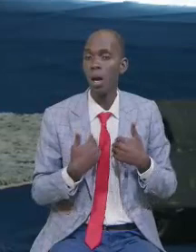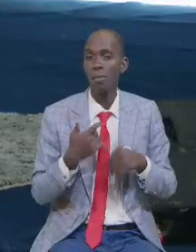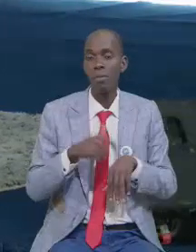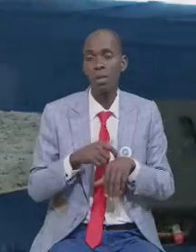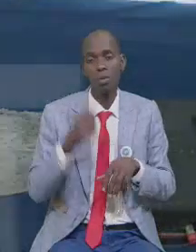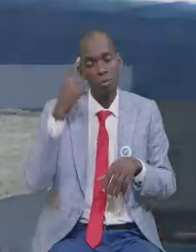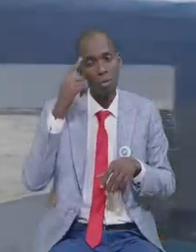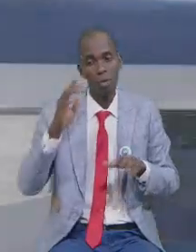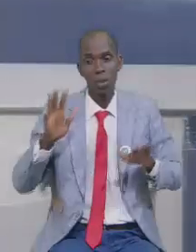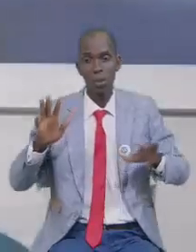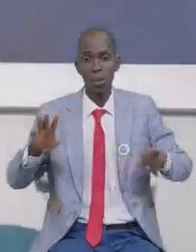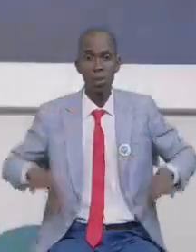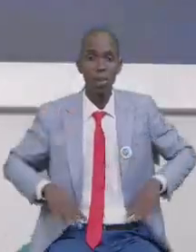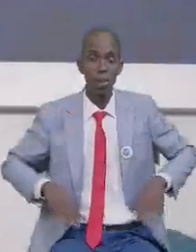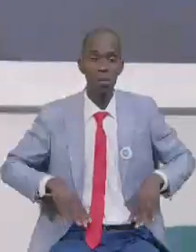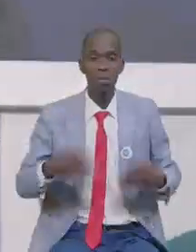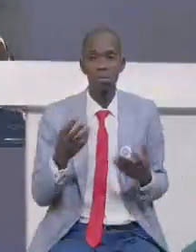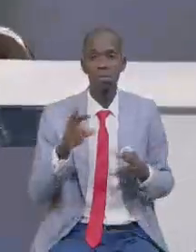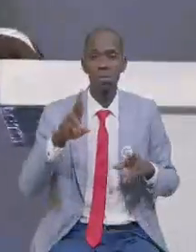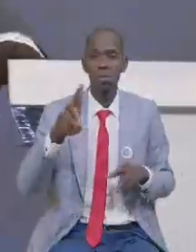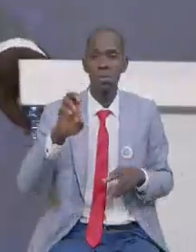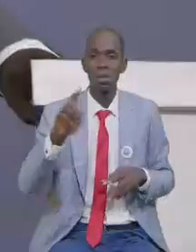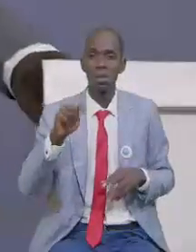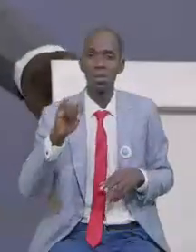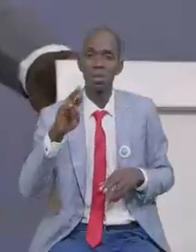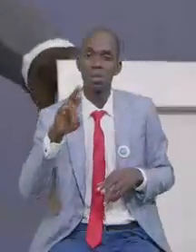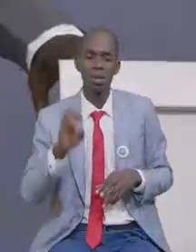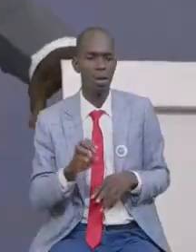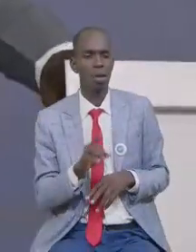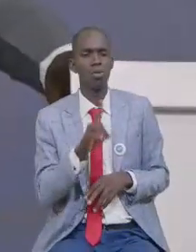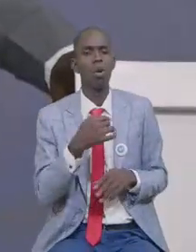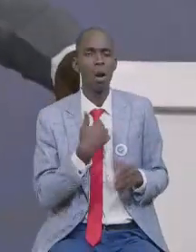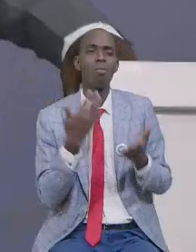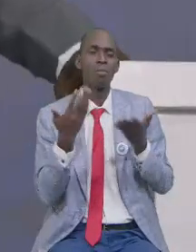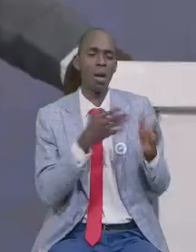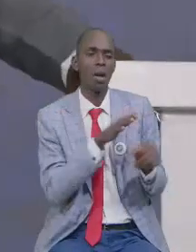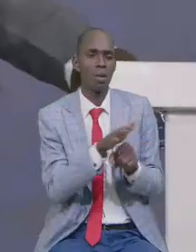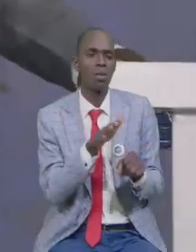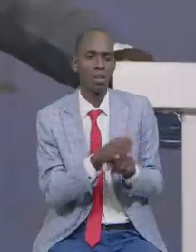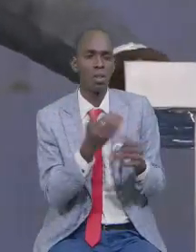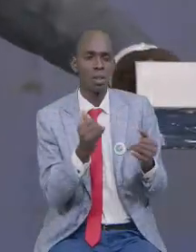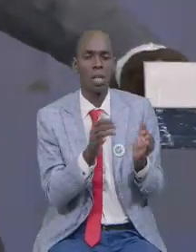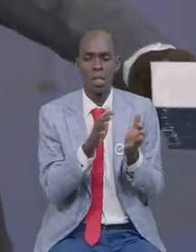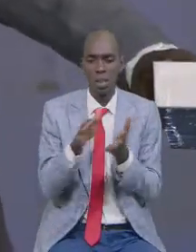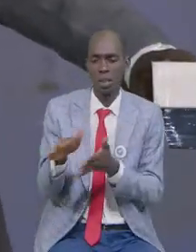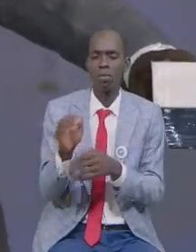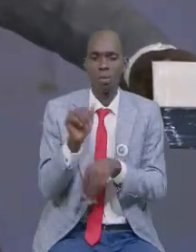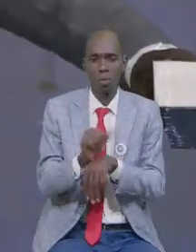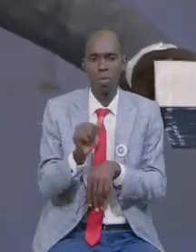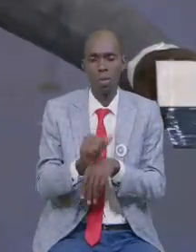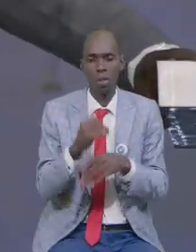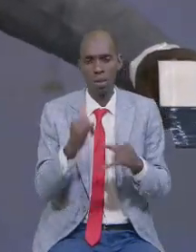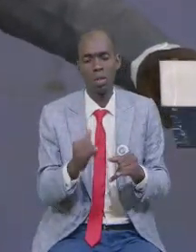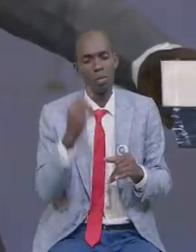they say, that's all right, you've given enough. Leave the seed now for the